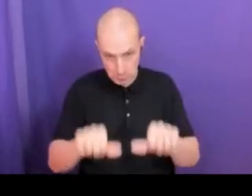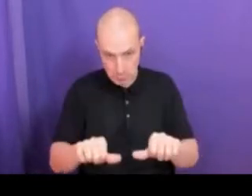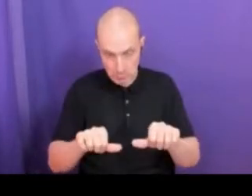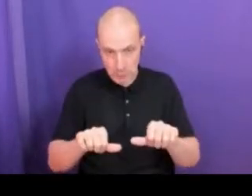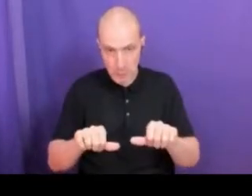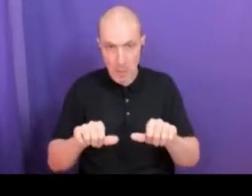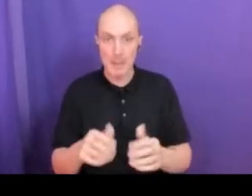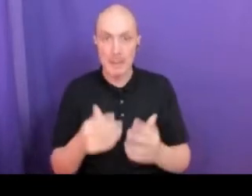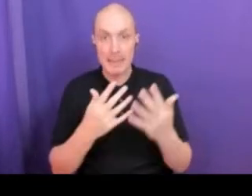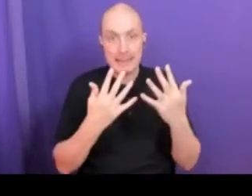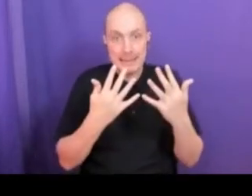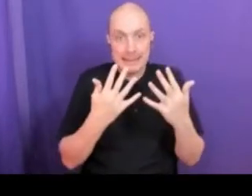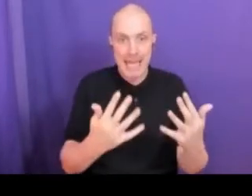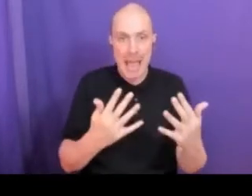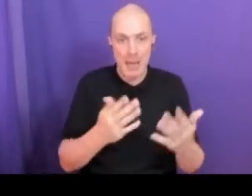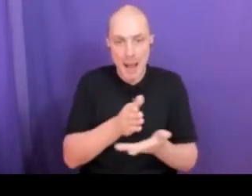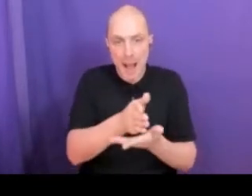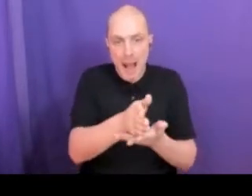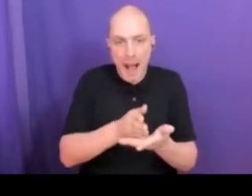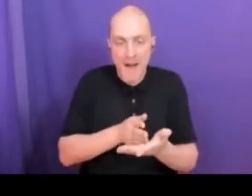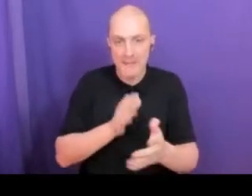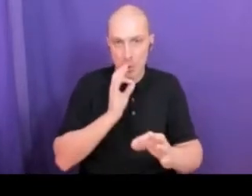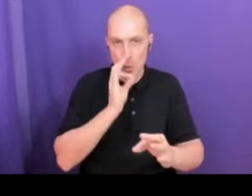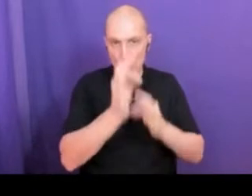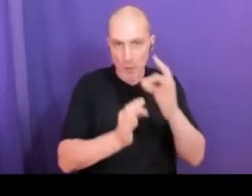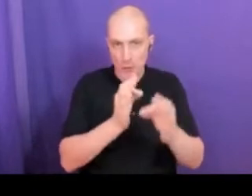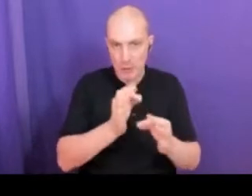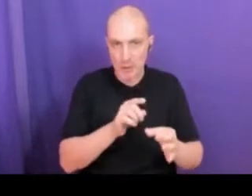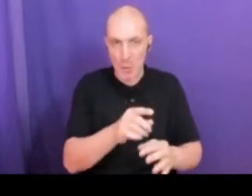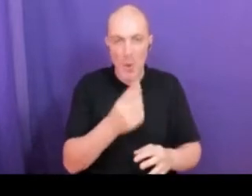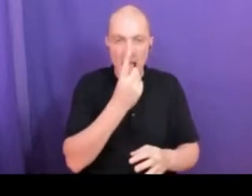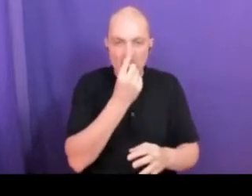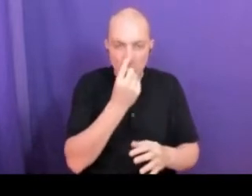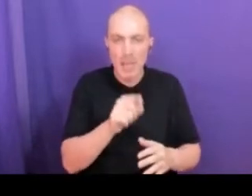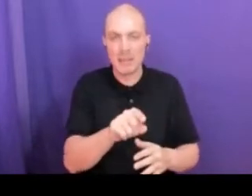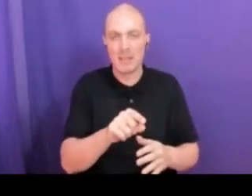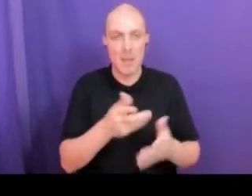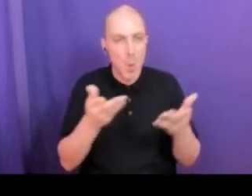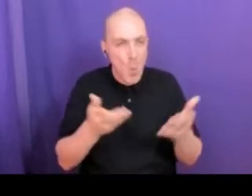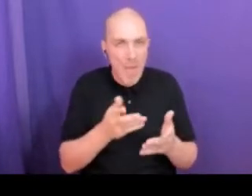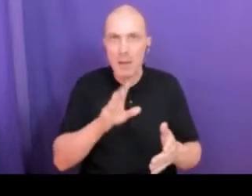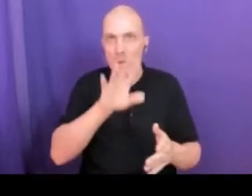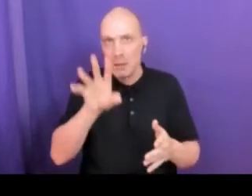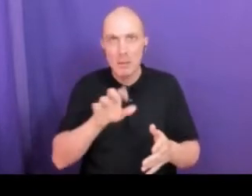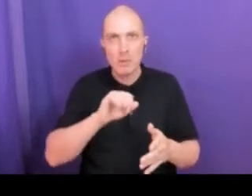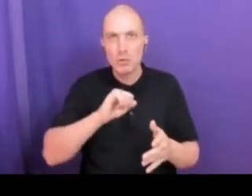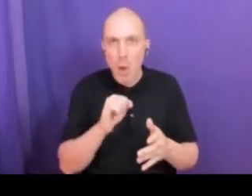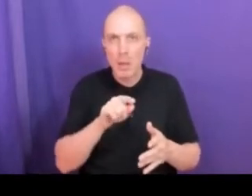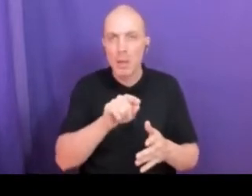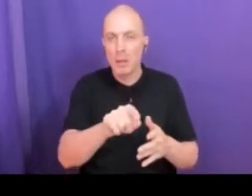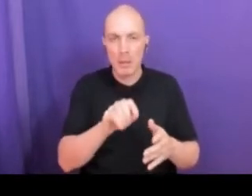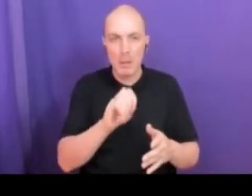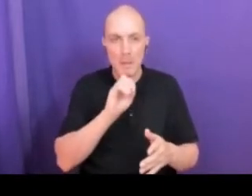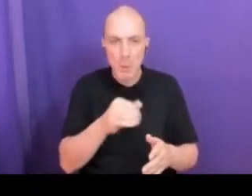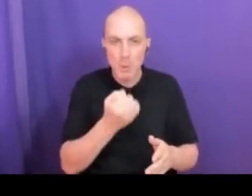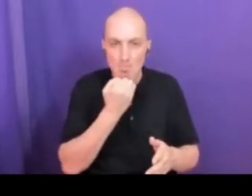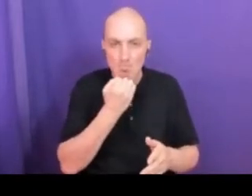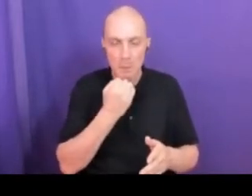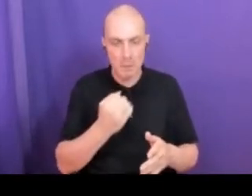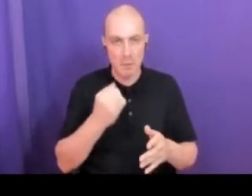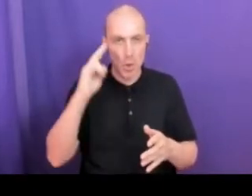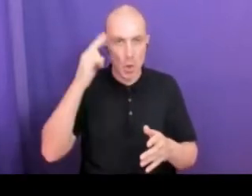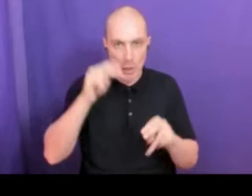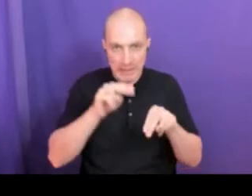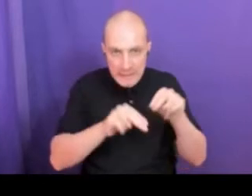out the eligibility questions. Are you in Scotland? What's your postcode? Do you provide a cognitive assessment? And 43 of those were